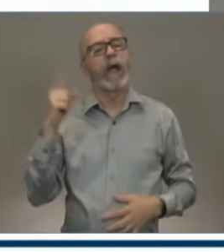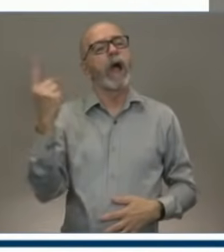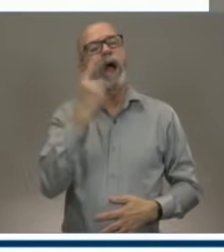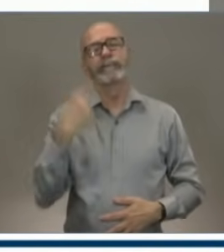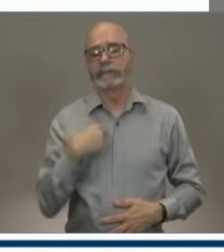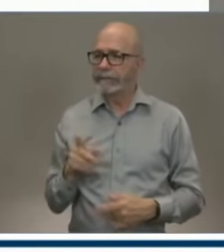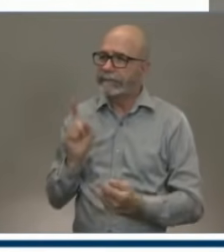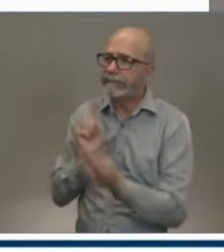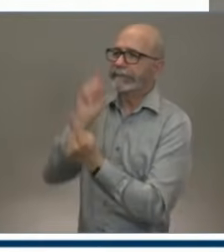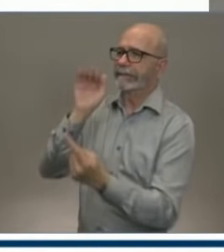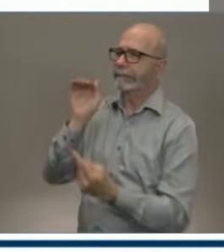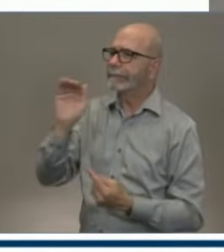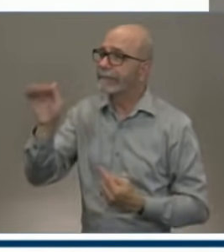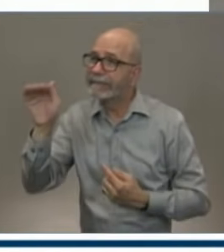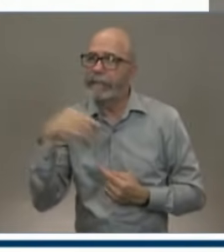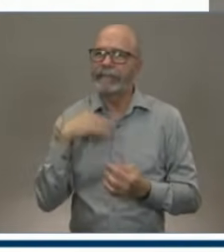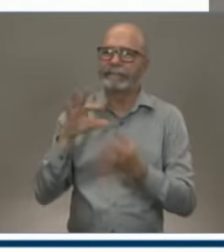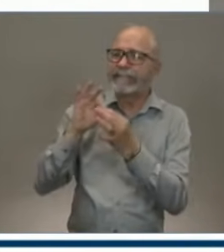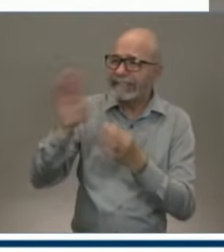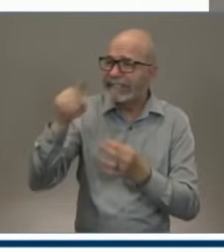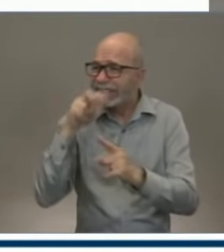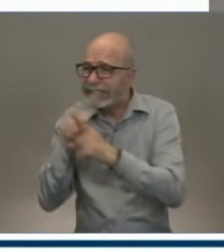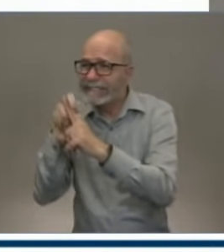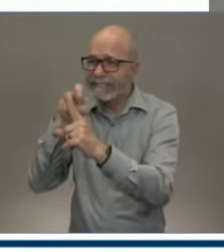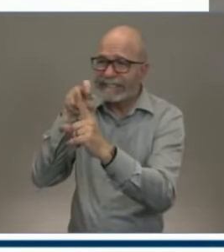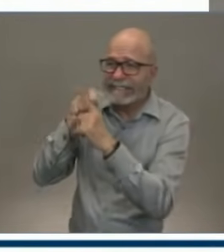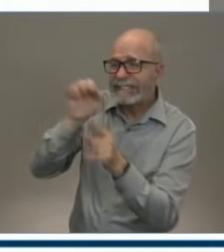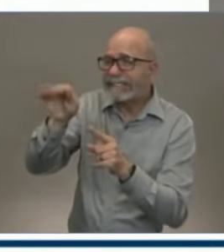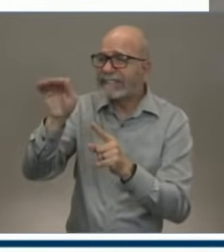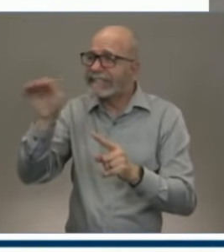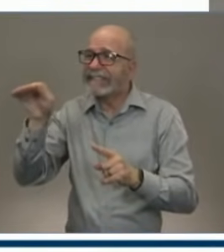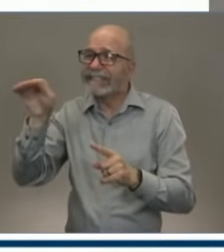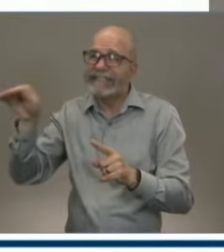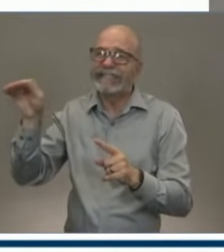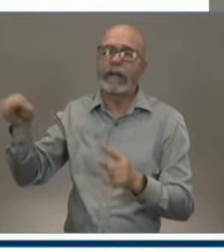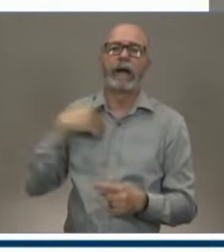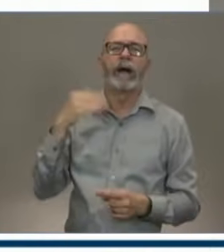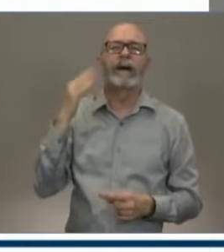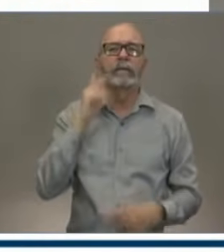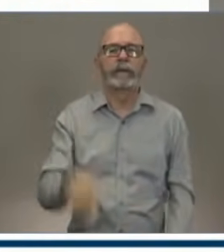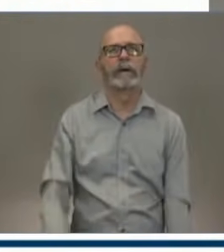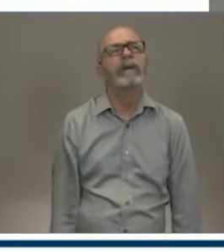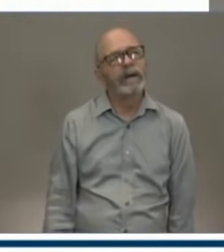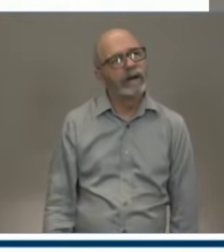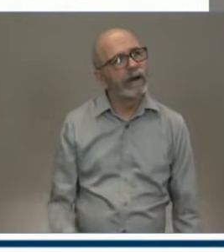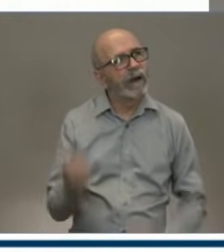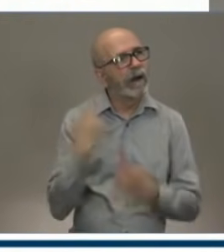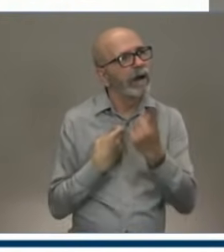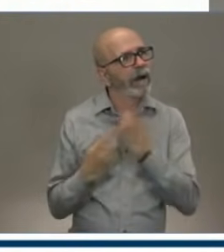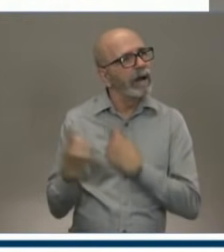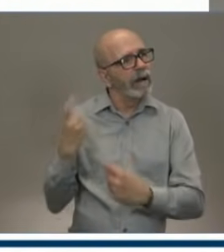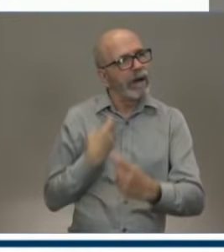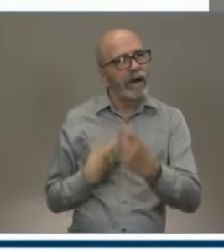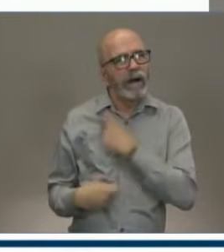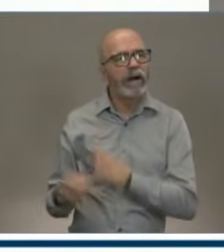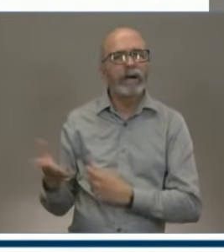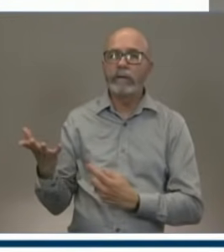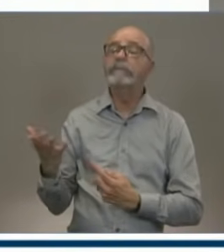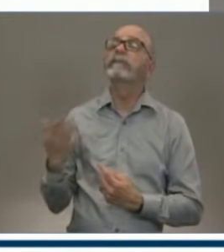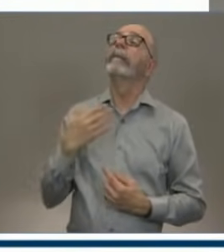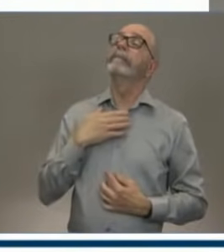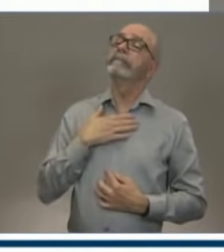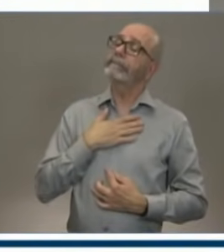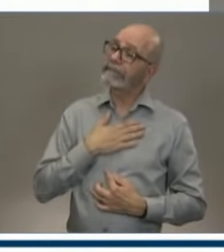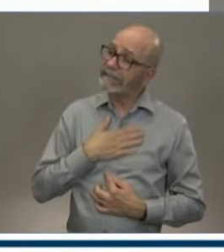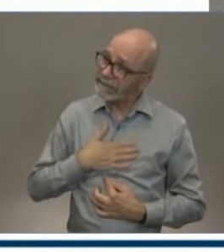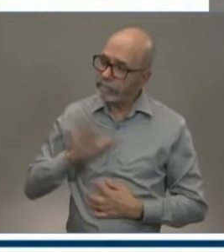this, and I know people are tired, but I'm going to ask a couple of things of you today. You need to ask you to continue to follow all the necessary